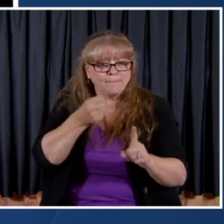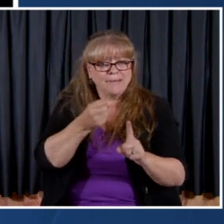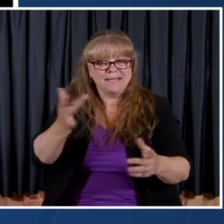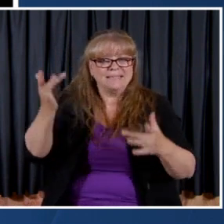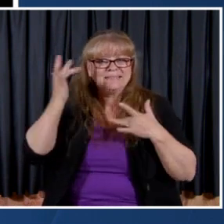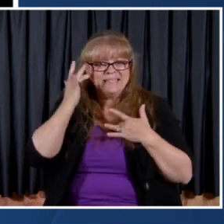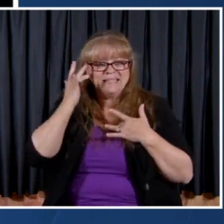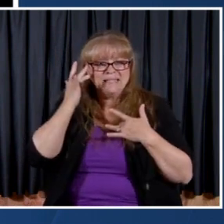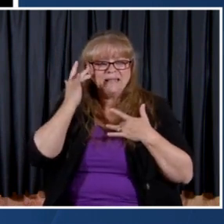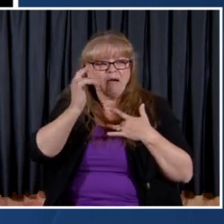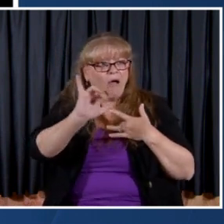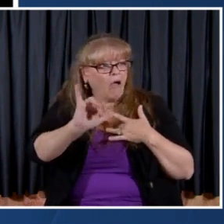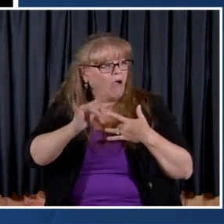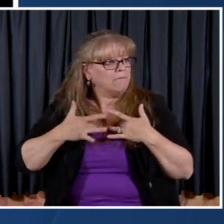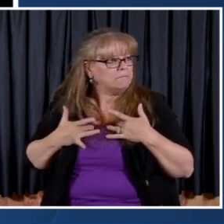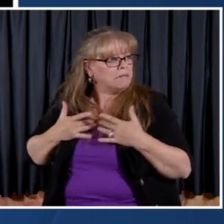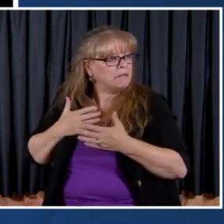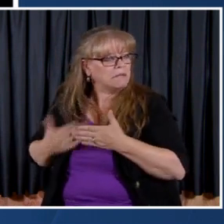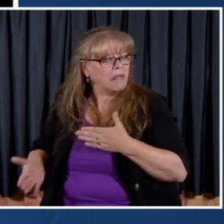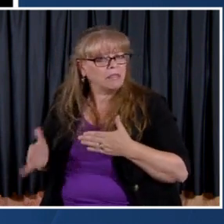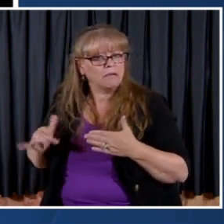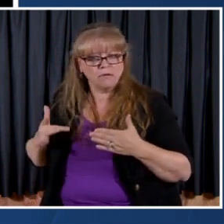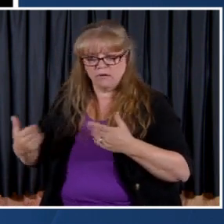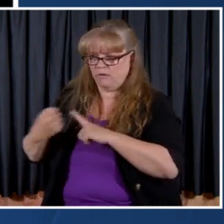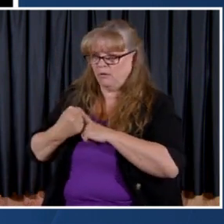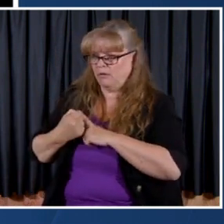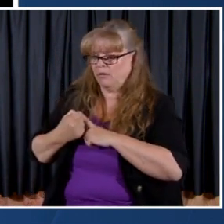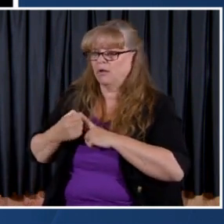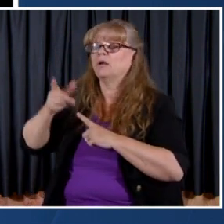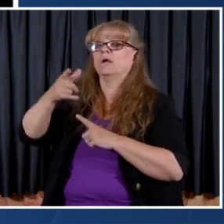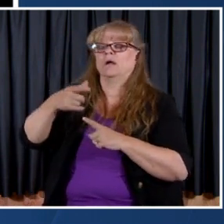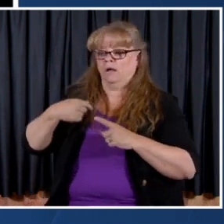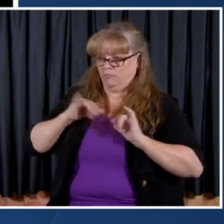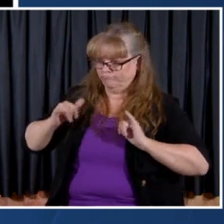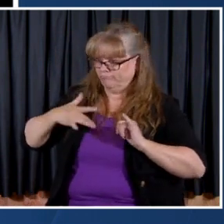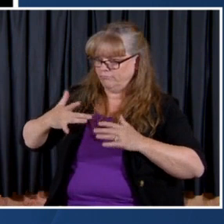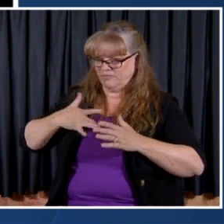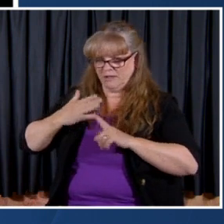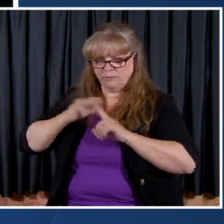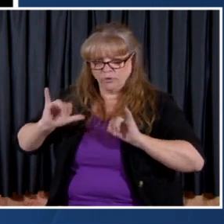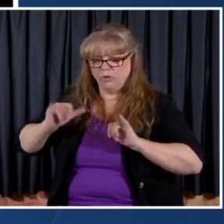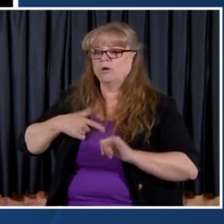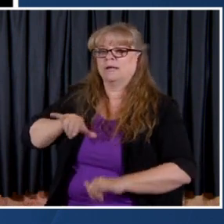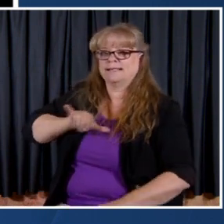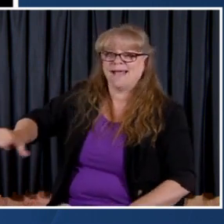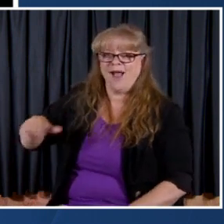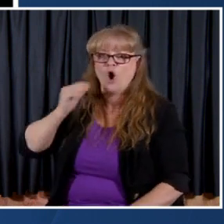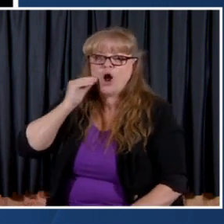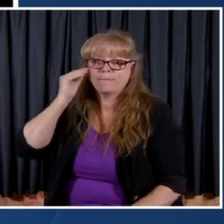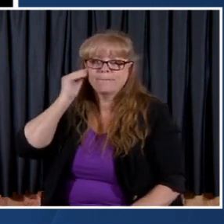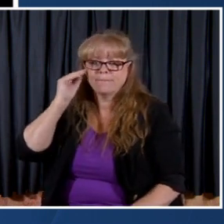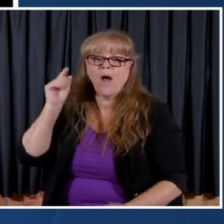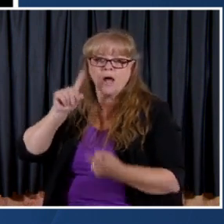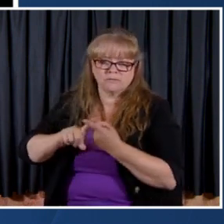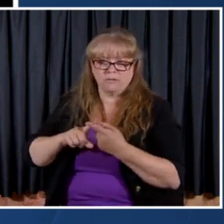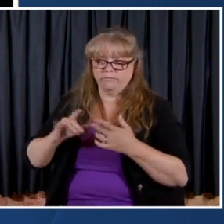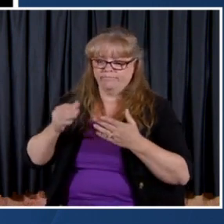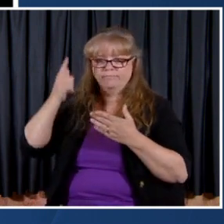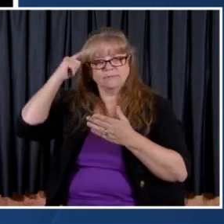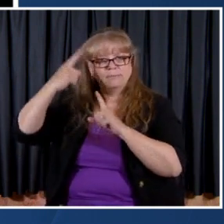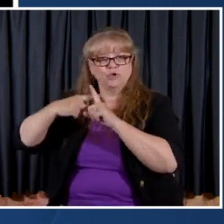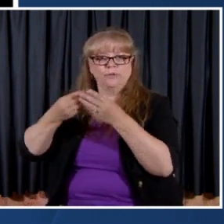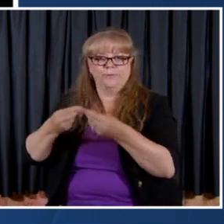Hi, Governor. This is Blair Miller at Denver 7. Thanks for doing this again. And I was just wondering, we've seen, a lot